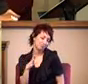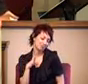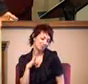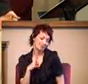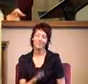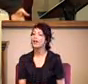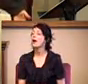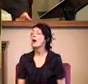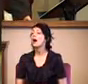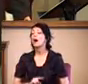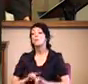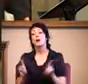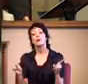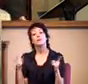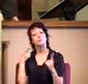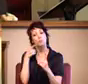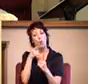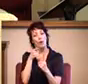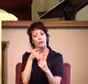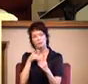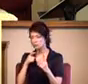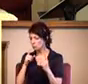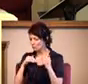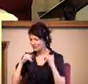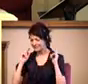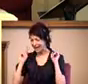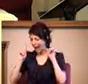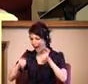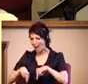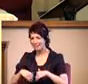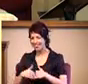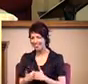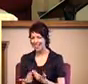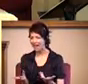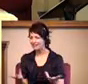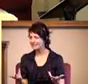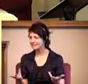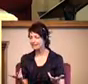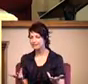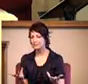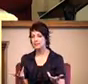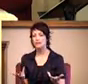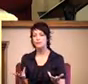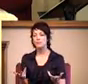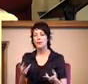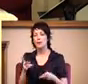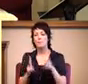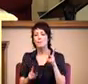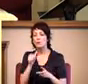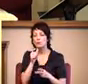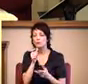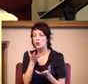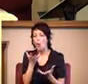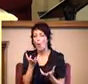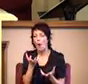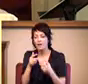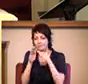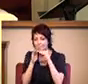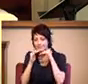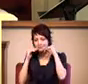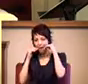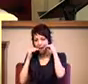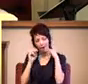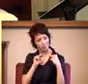But what has happened that we have become so separated where we don't even want to offer the smile of love to one another in a